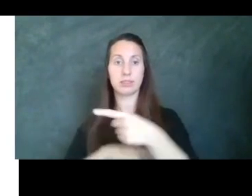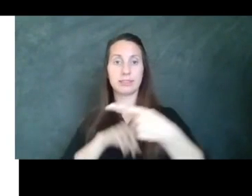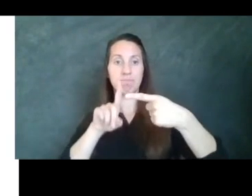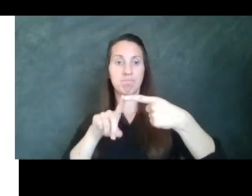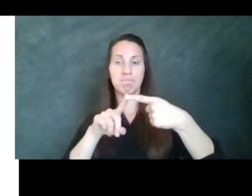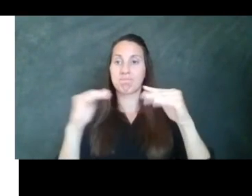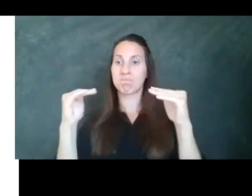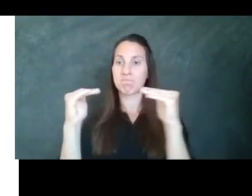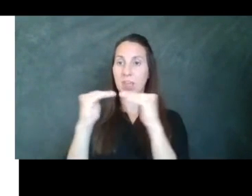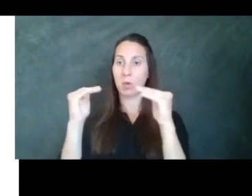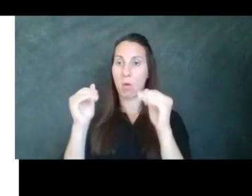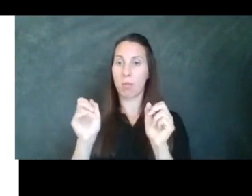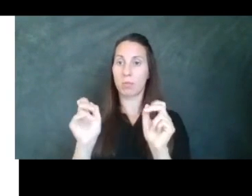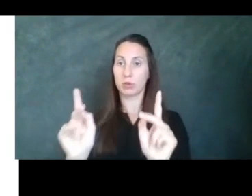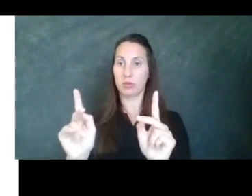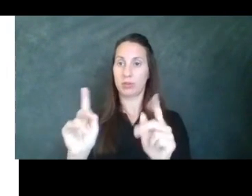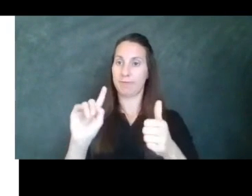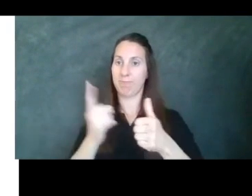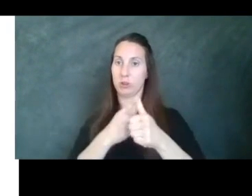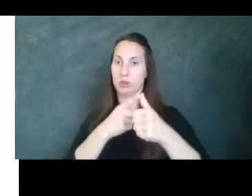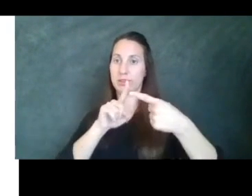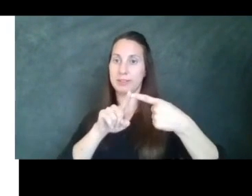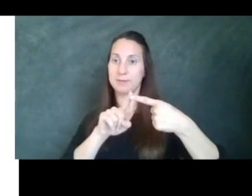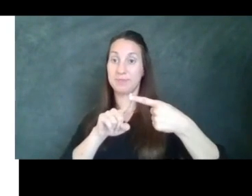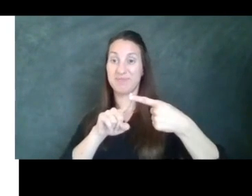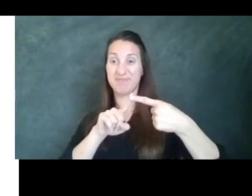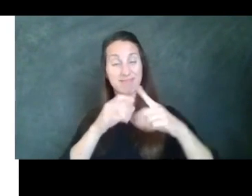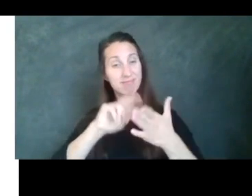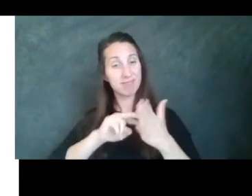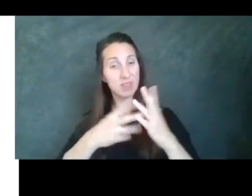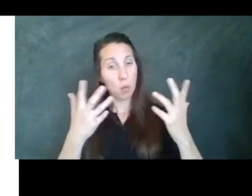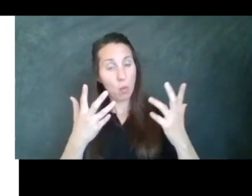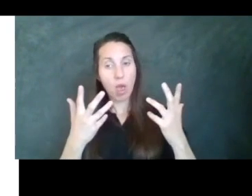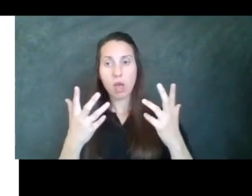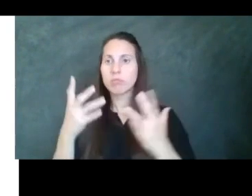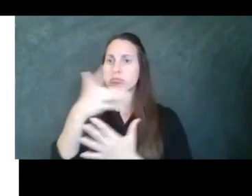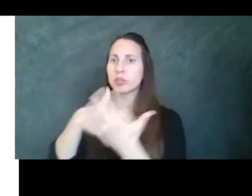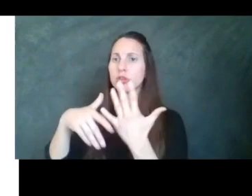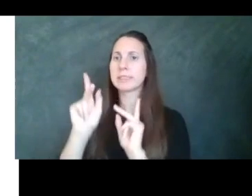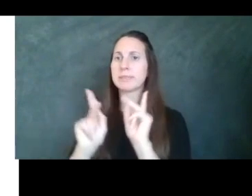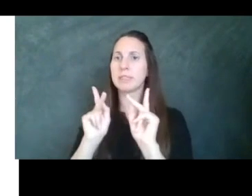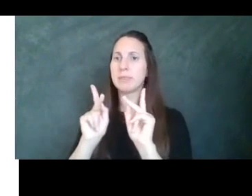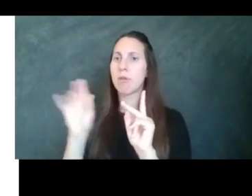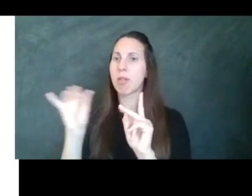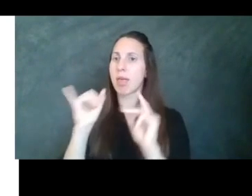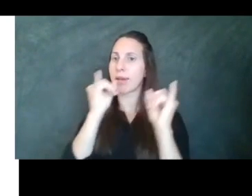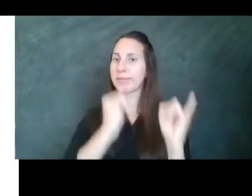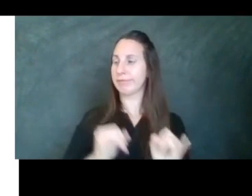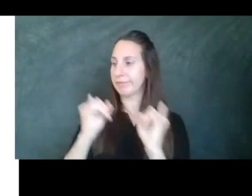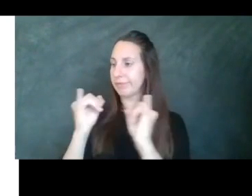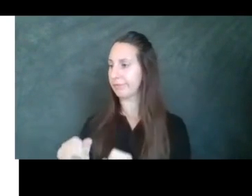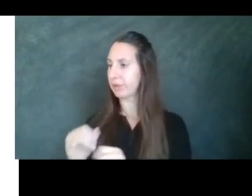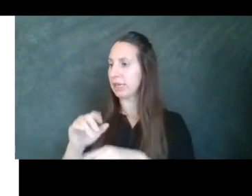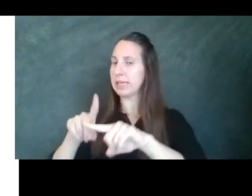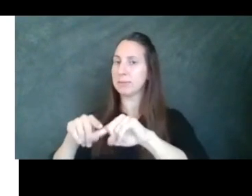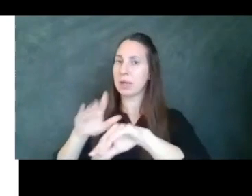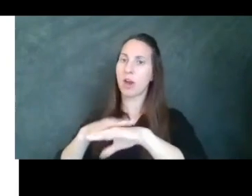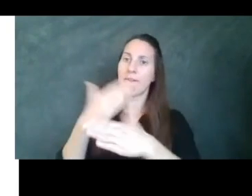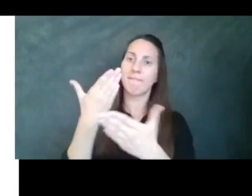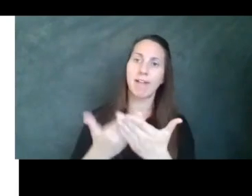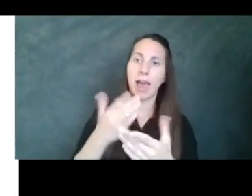of opportunity is the first, which means treat people as individuals based on facts, objective